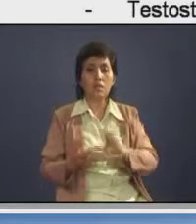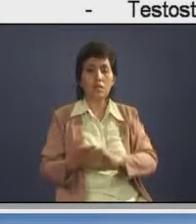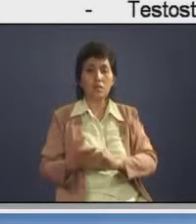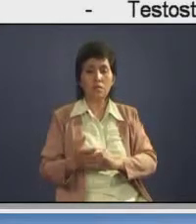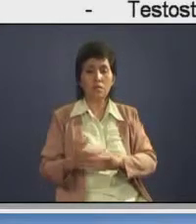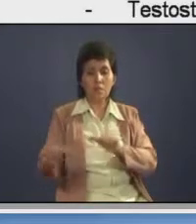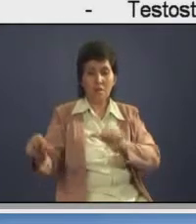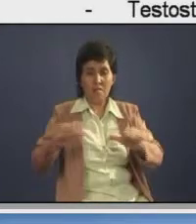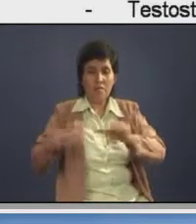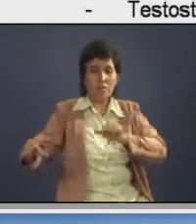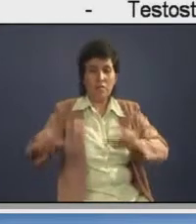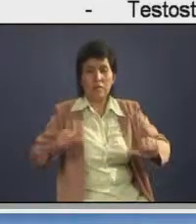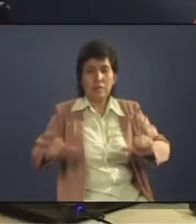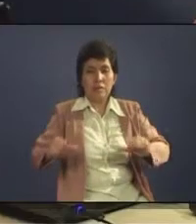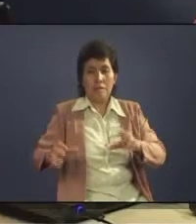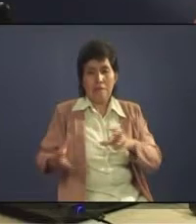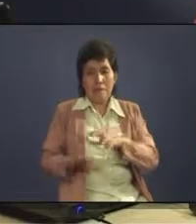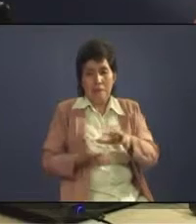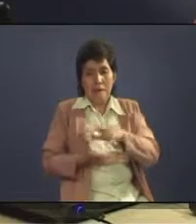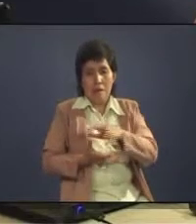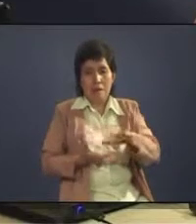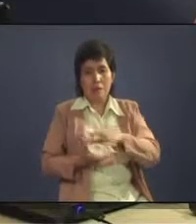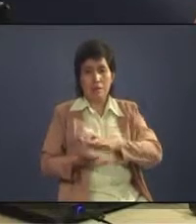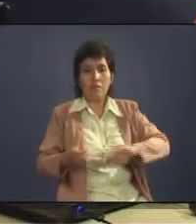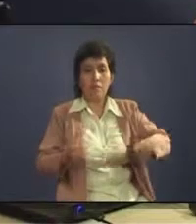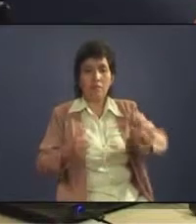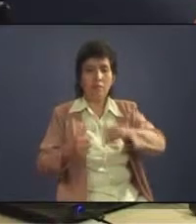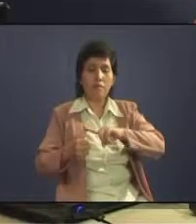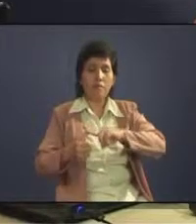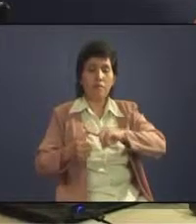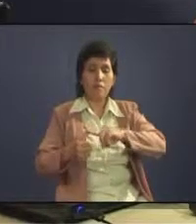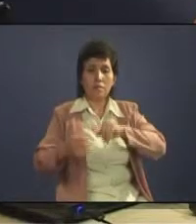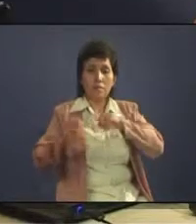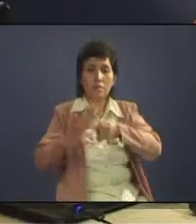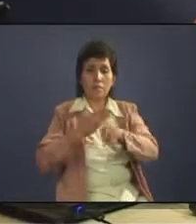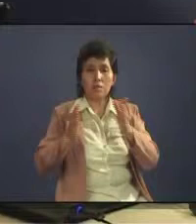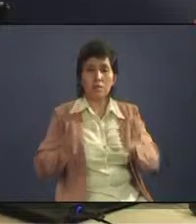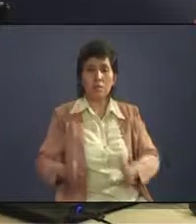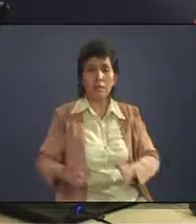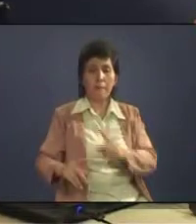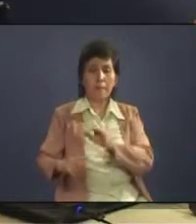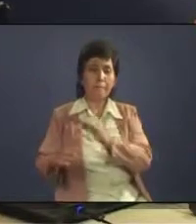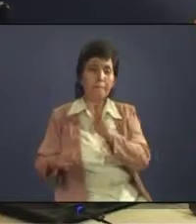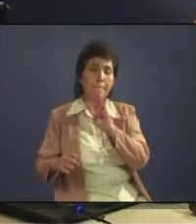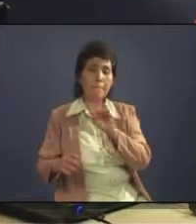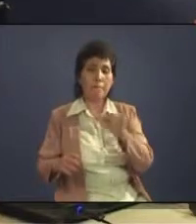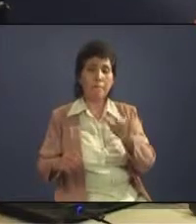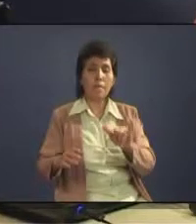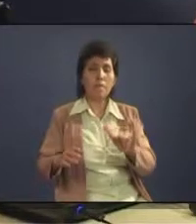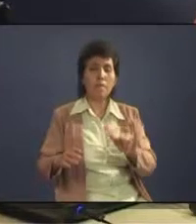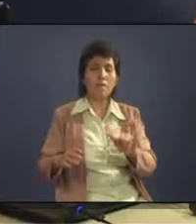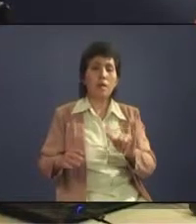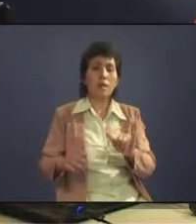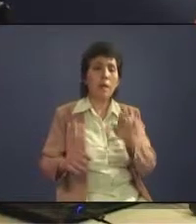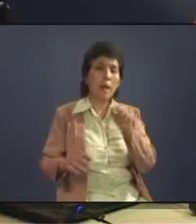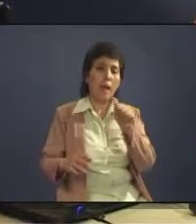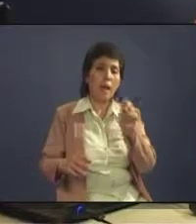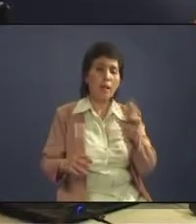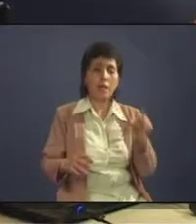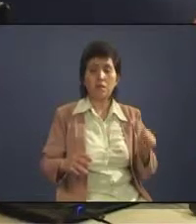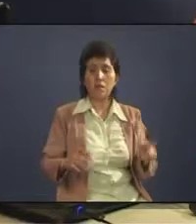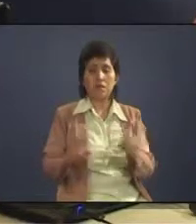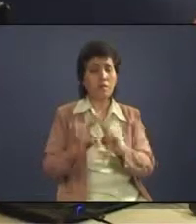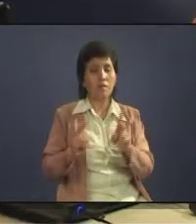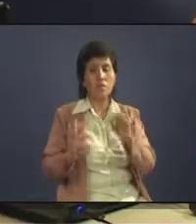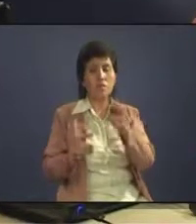be aggressive. The first murder was committed by Adam's son, okay? That's genetic, it's